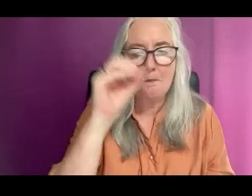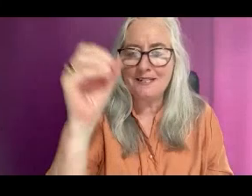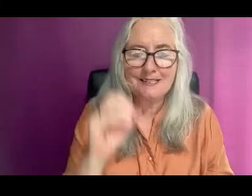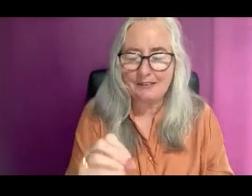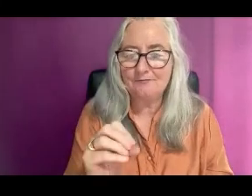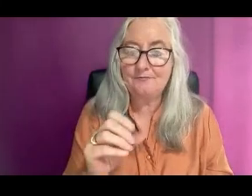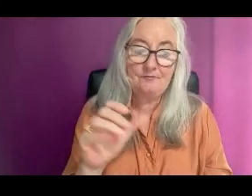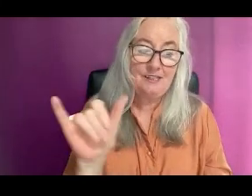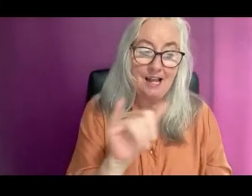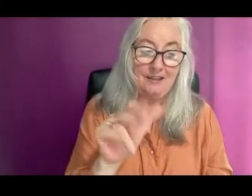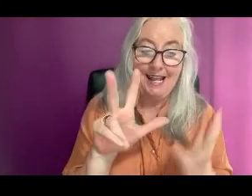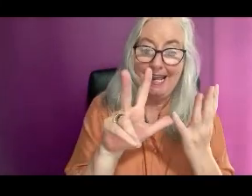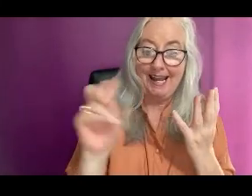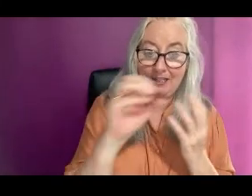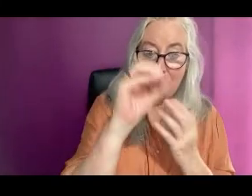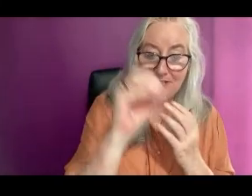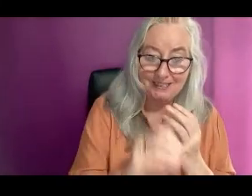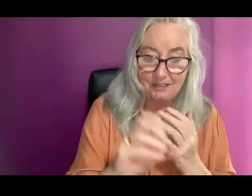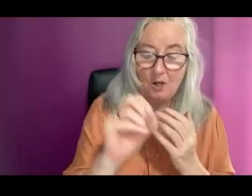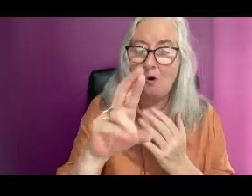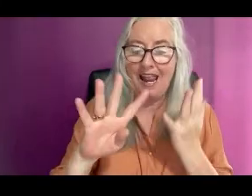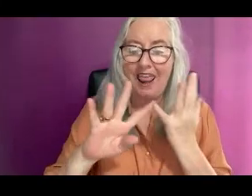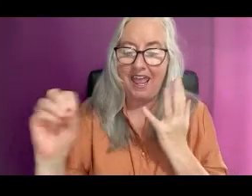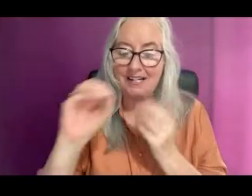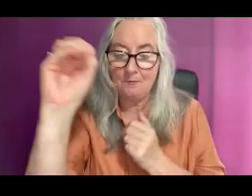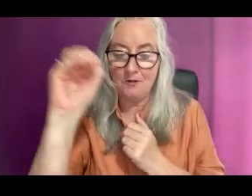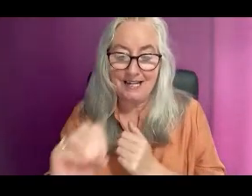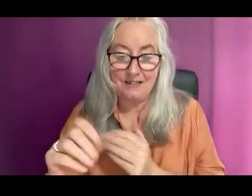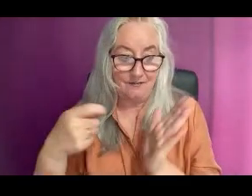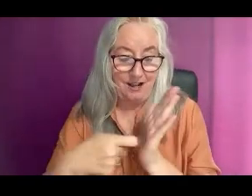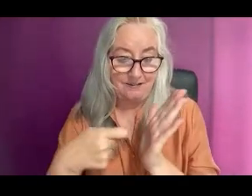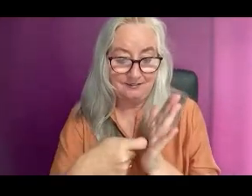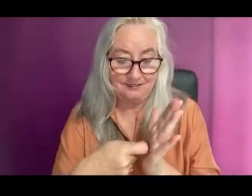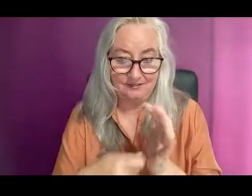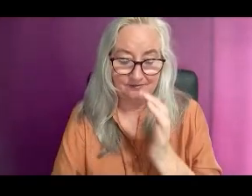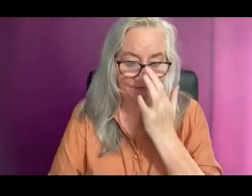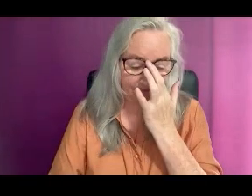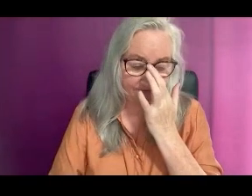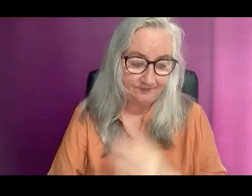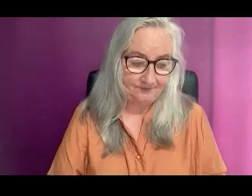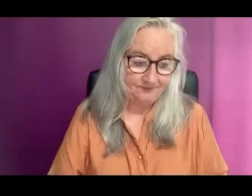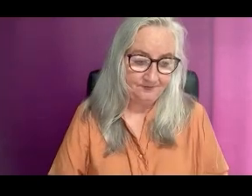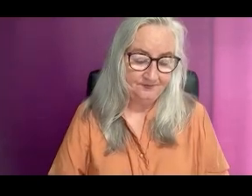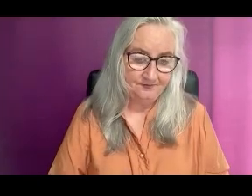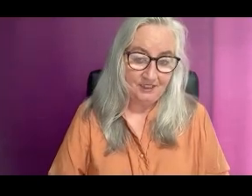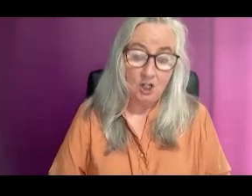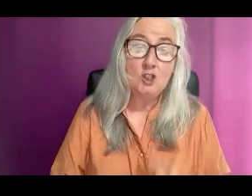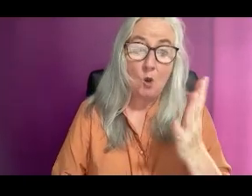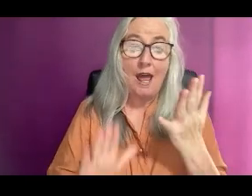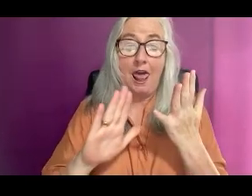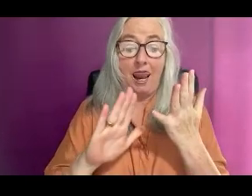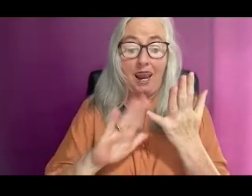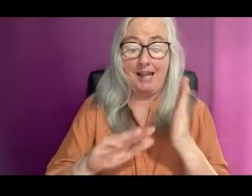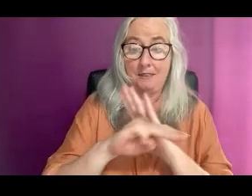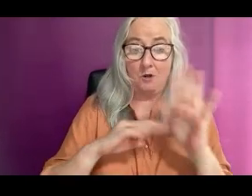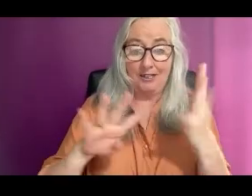cover 80% or 90% of the costs. Now, as of last month,